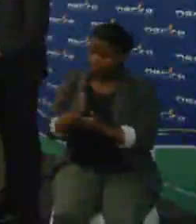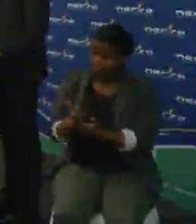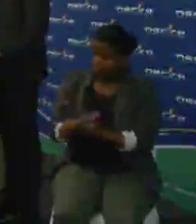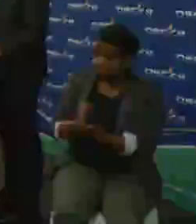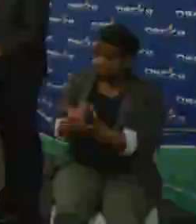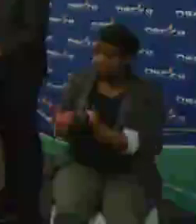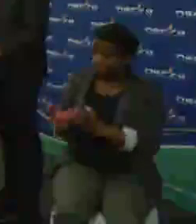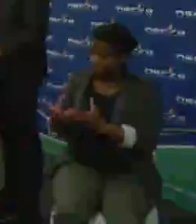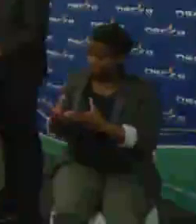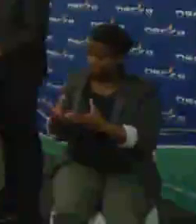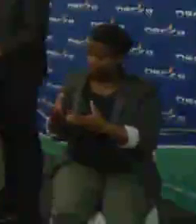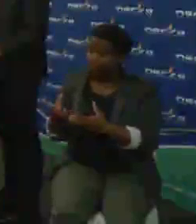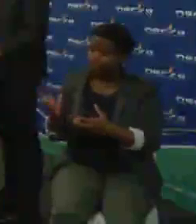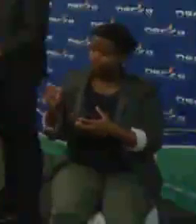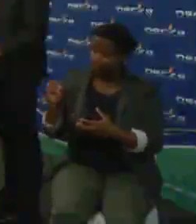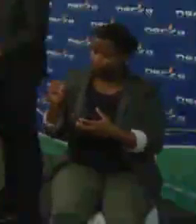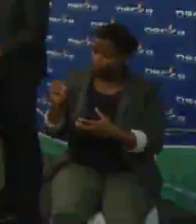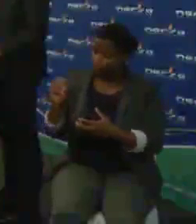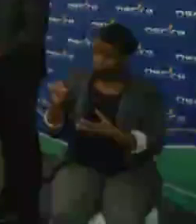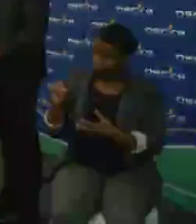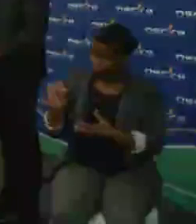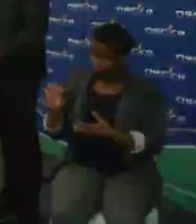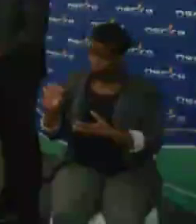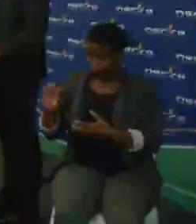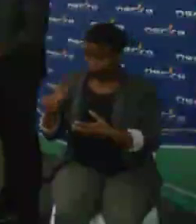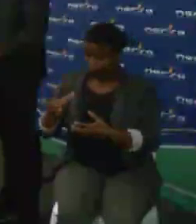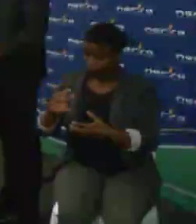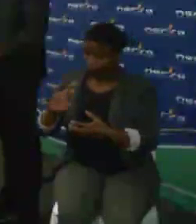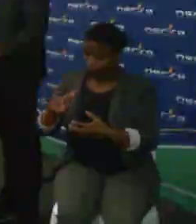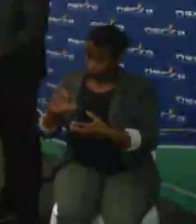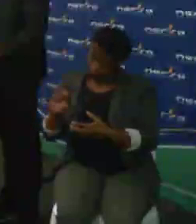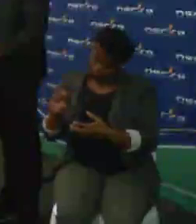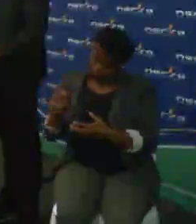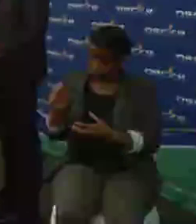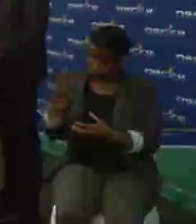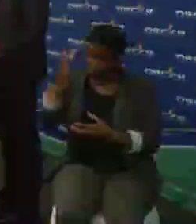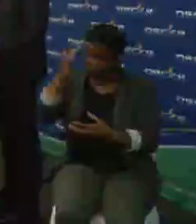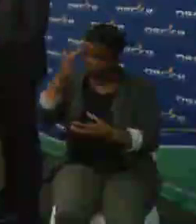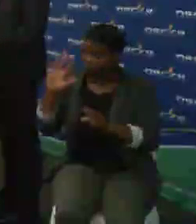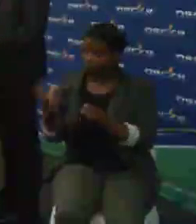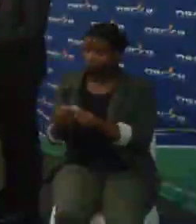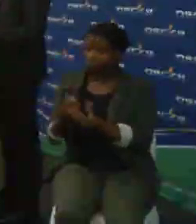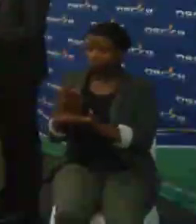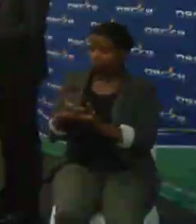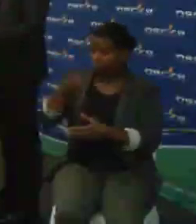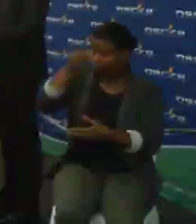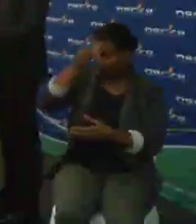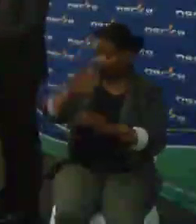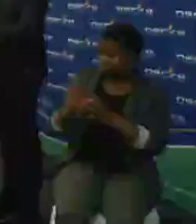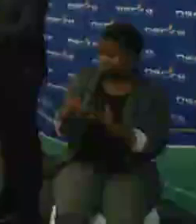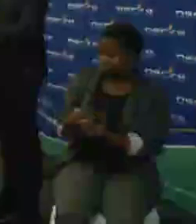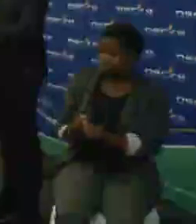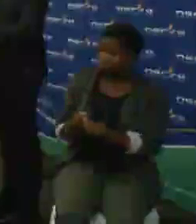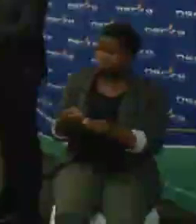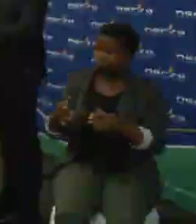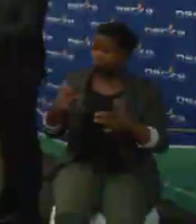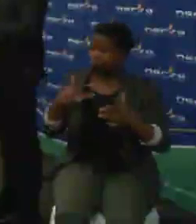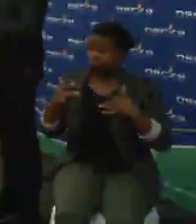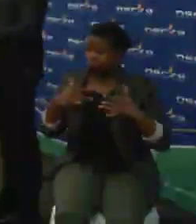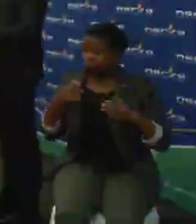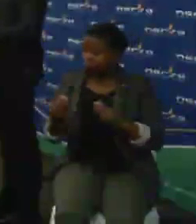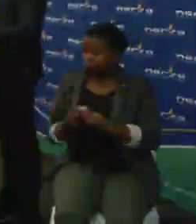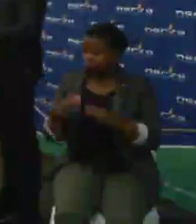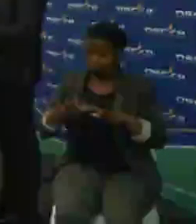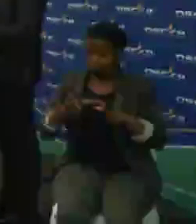board is by now well aware of the many allegations of alleged inefficiencies and the failure of oversight, which has